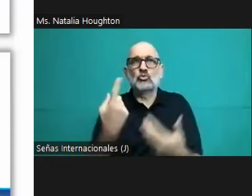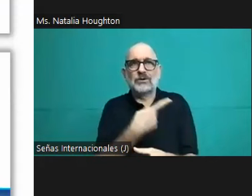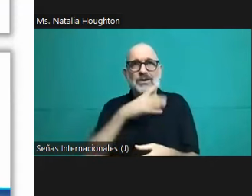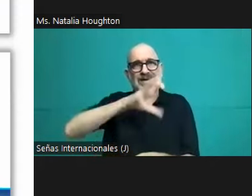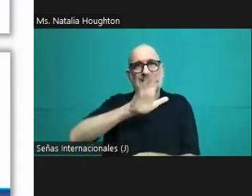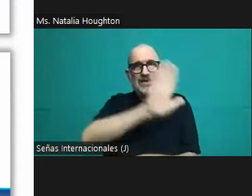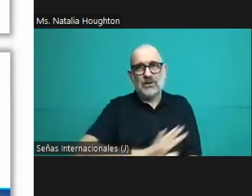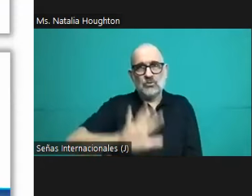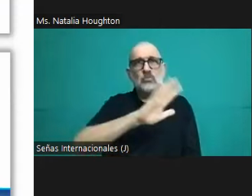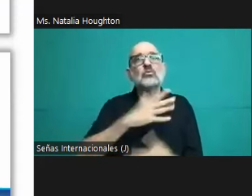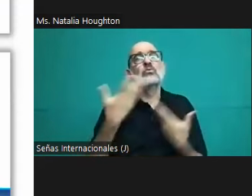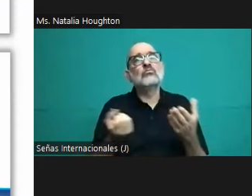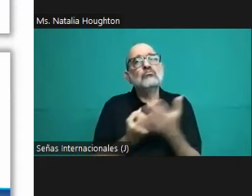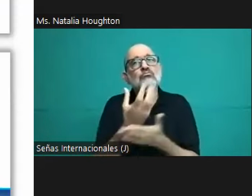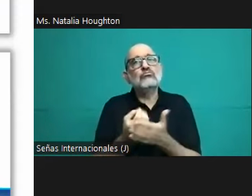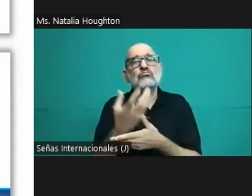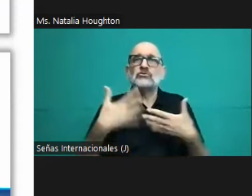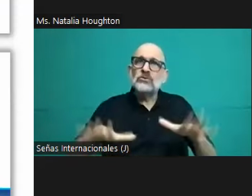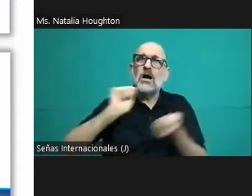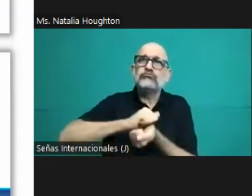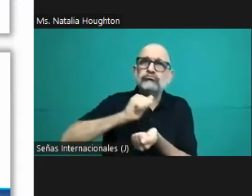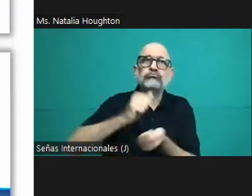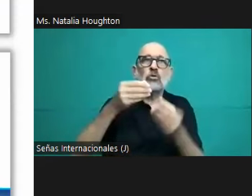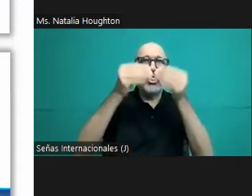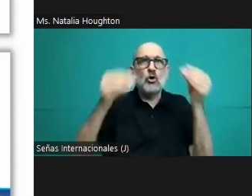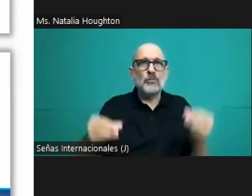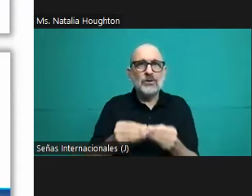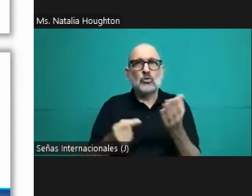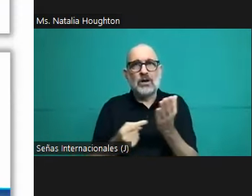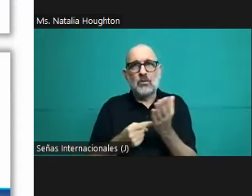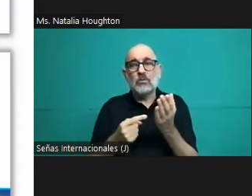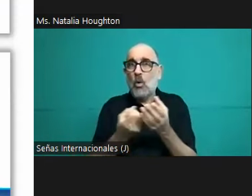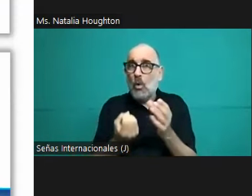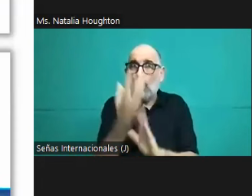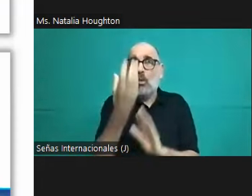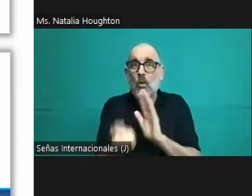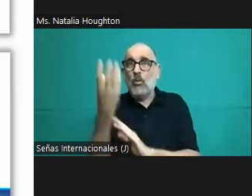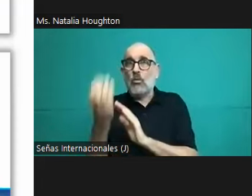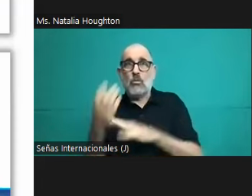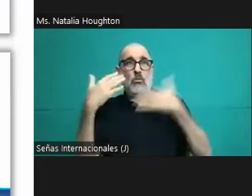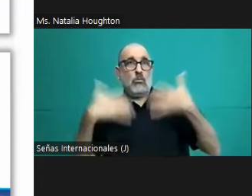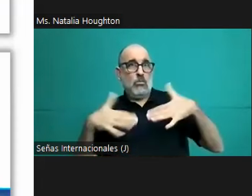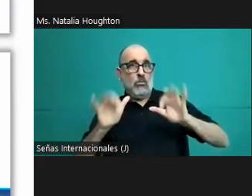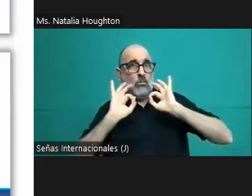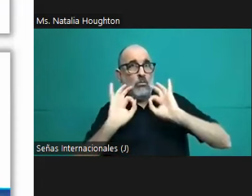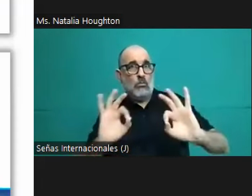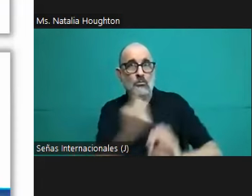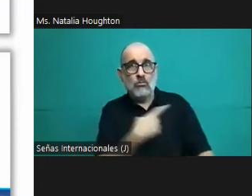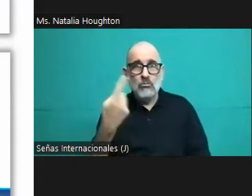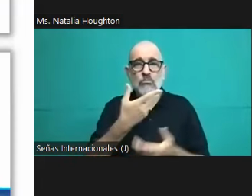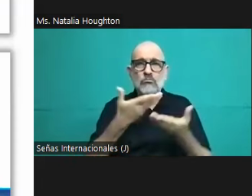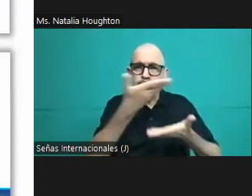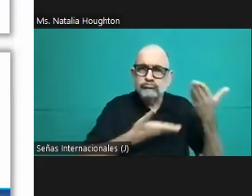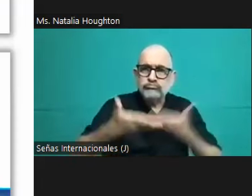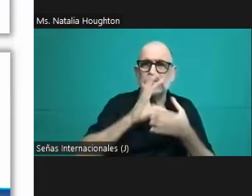as the framework for monitoring universal healthcare access, where the pillar of access to healthcare services